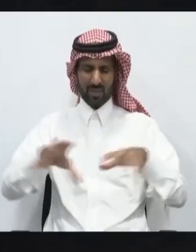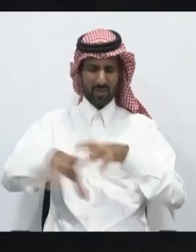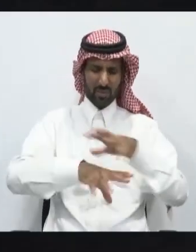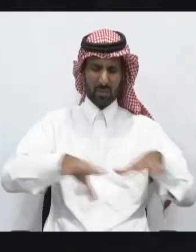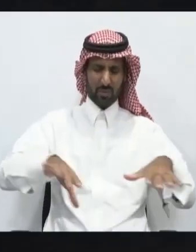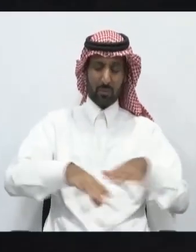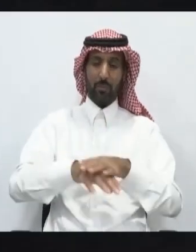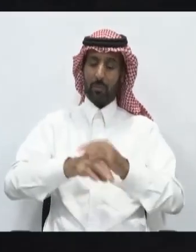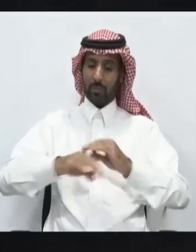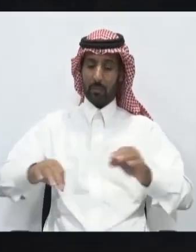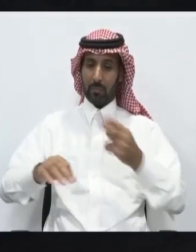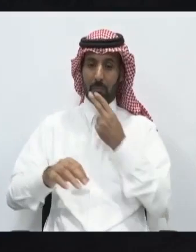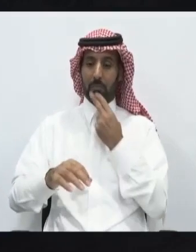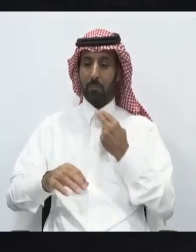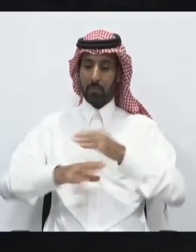of ecosystem?